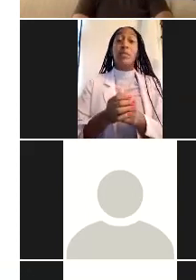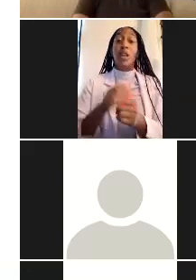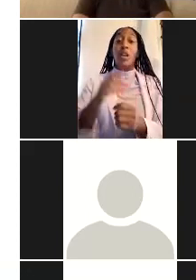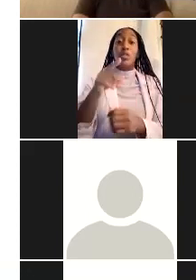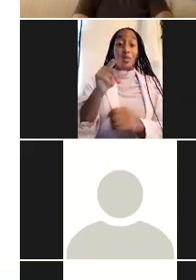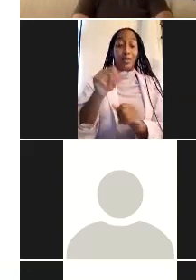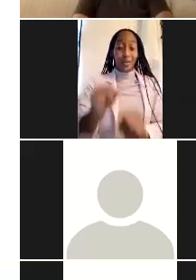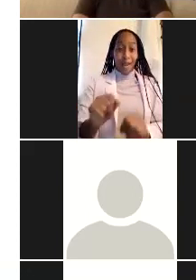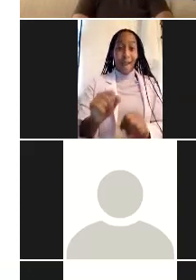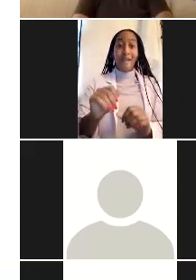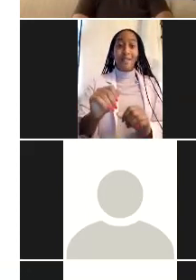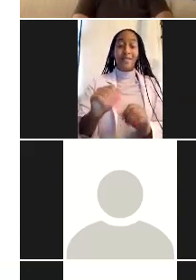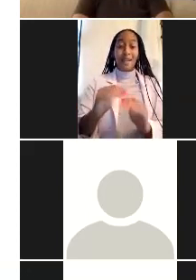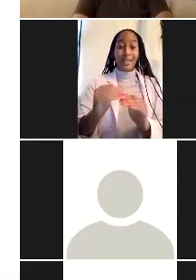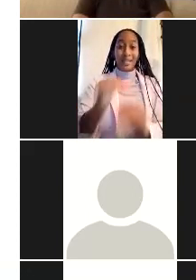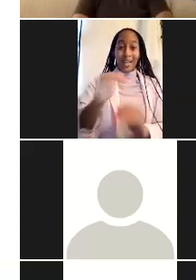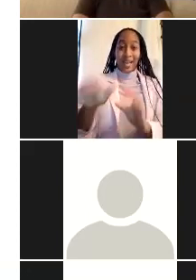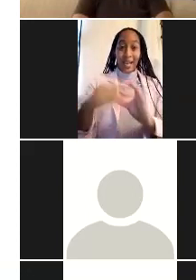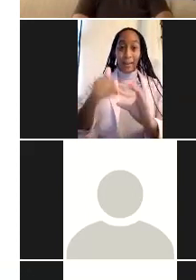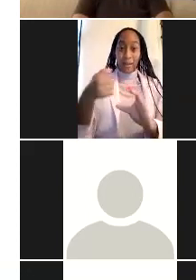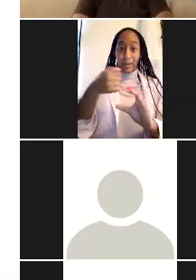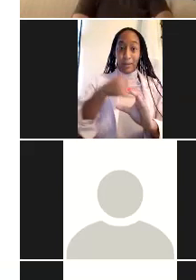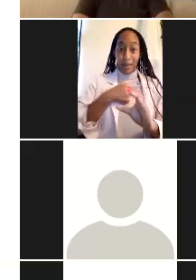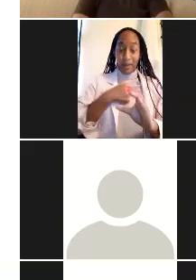midterm. So,